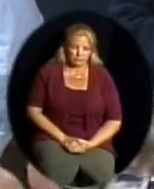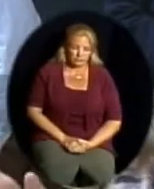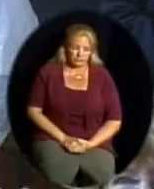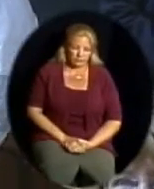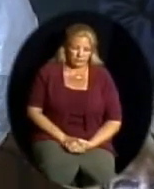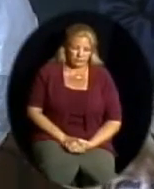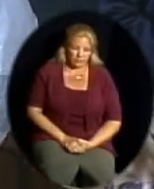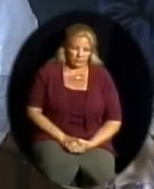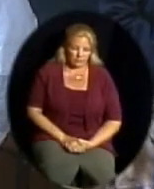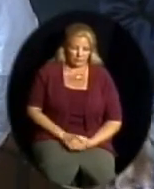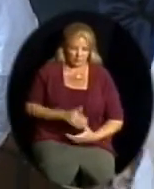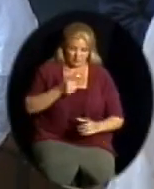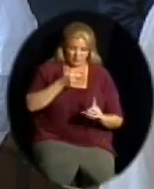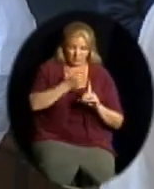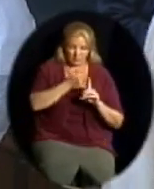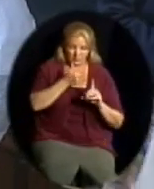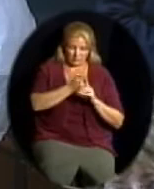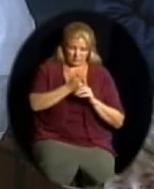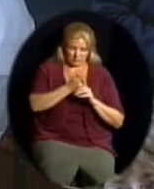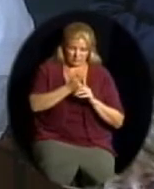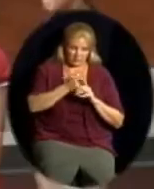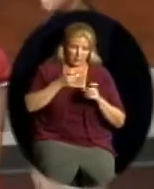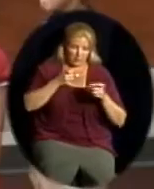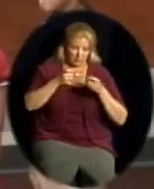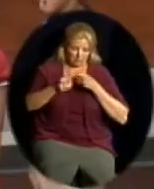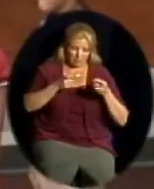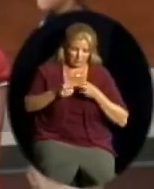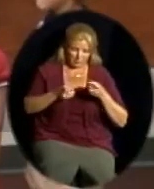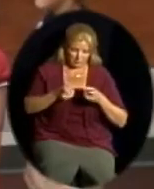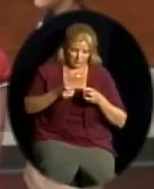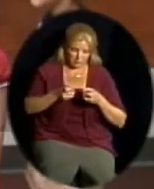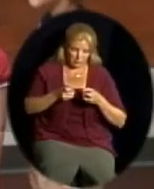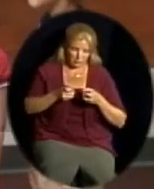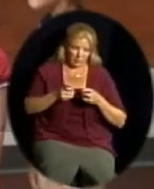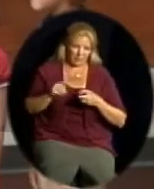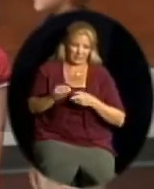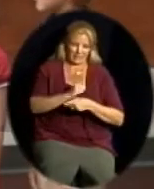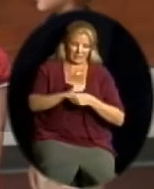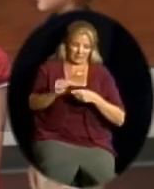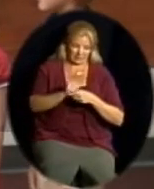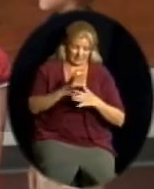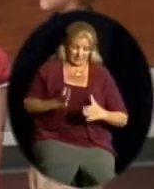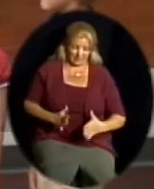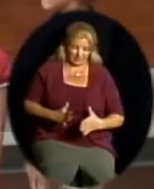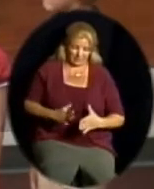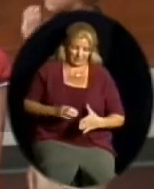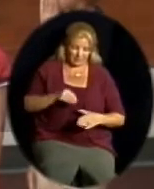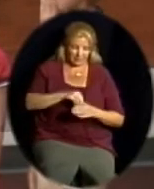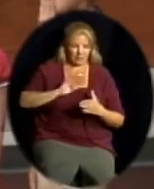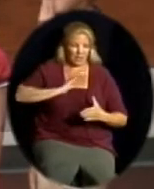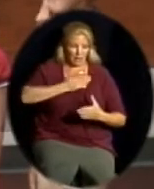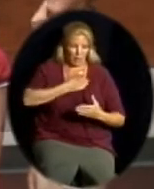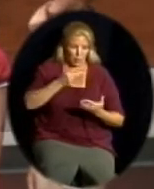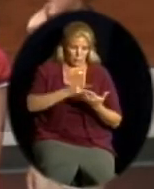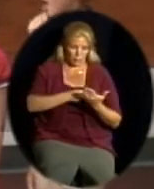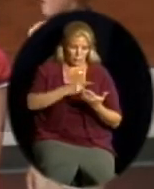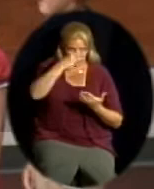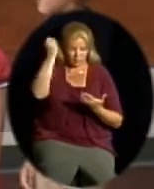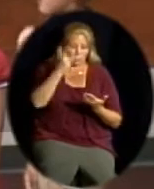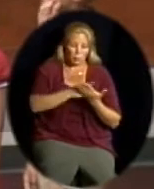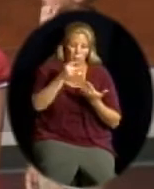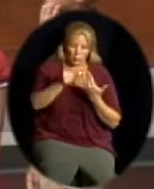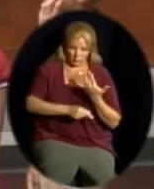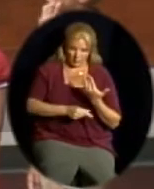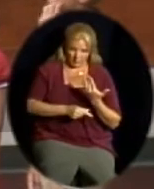Ryan is an administrative intern in our summer school program, as well as was the kindergarten teacher at Bentwood for both of